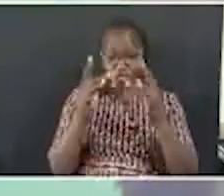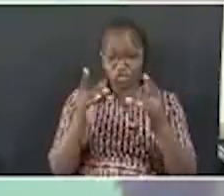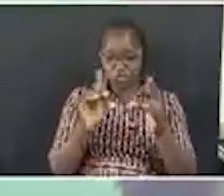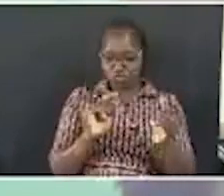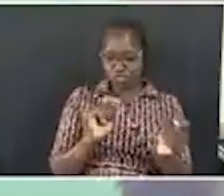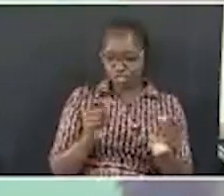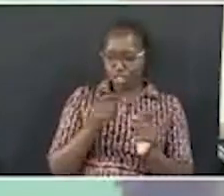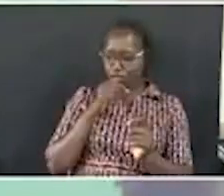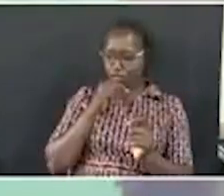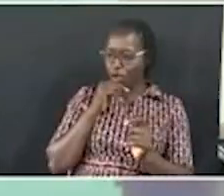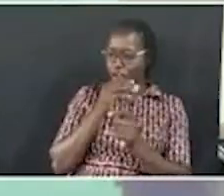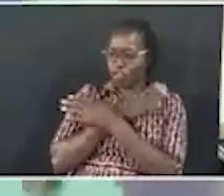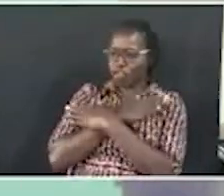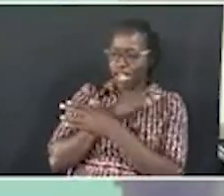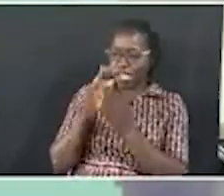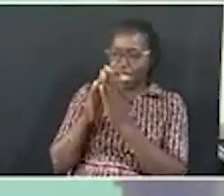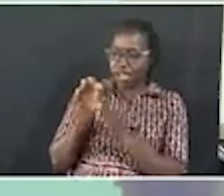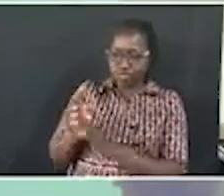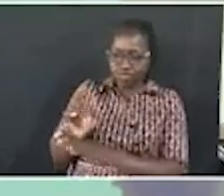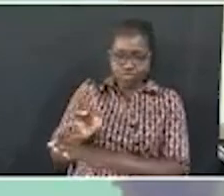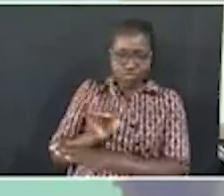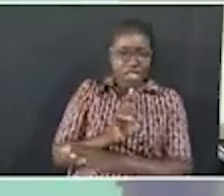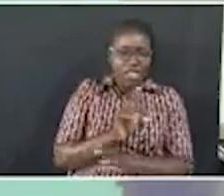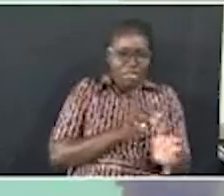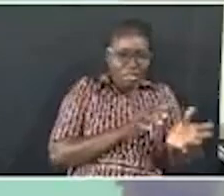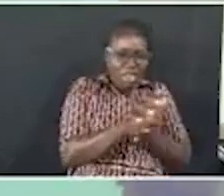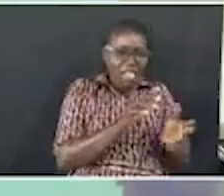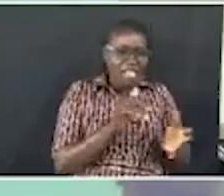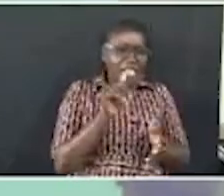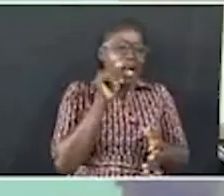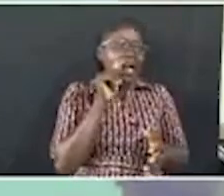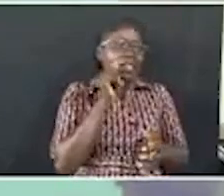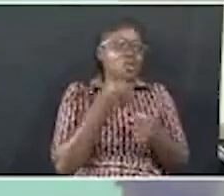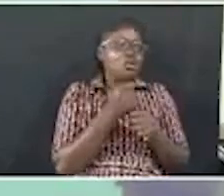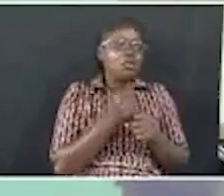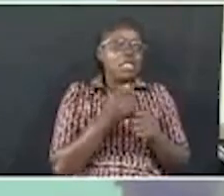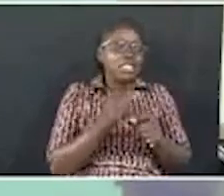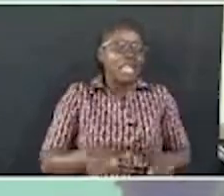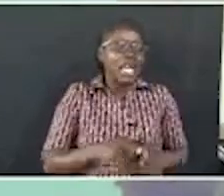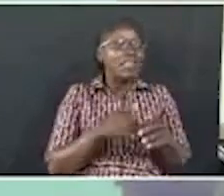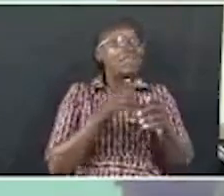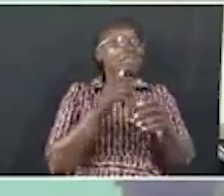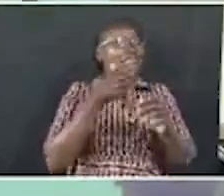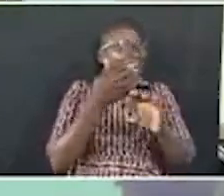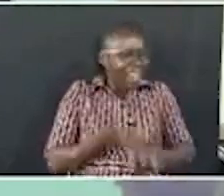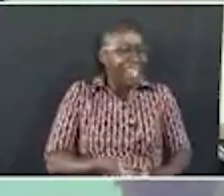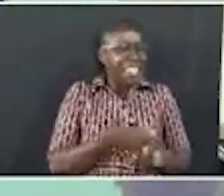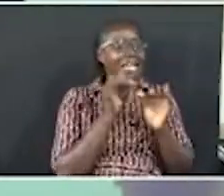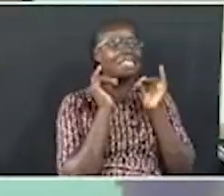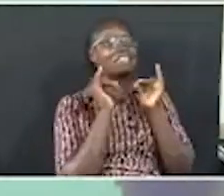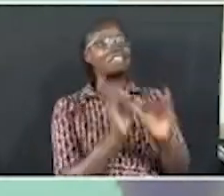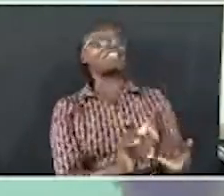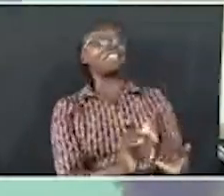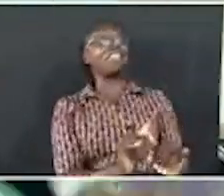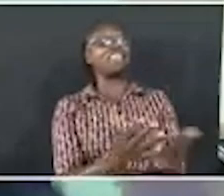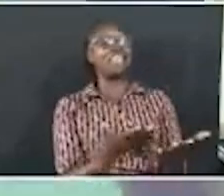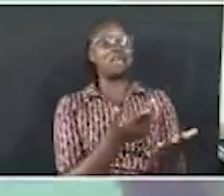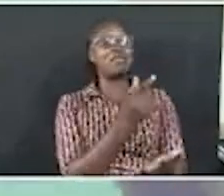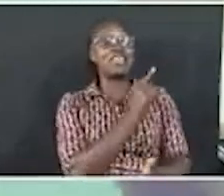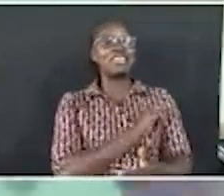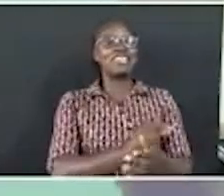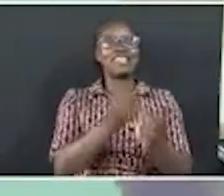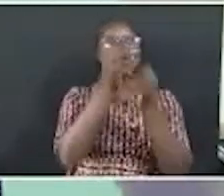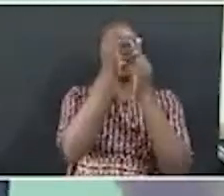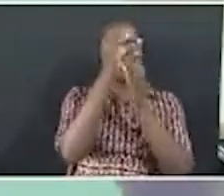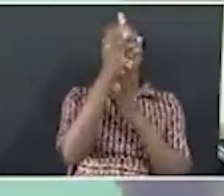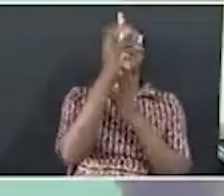from that boyfriend's house to your ugly aunt who makes your life difficult and stay there by the grace